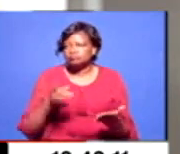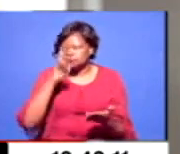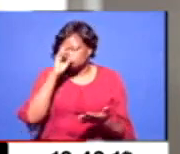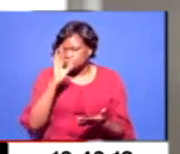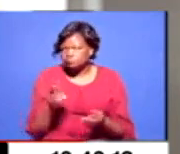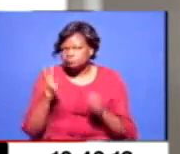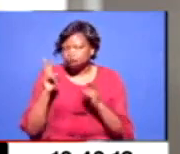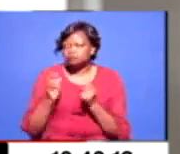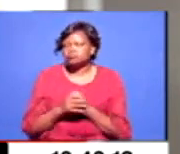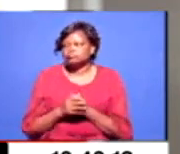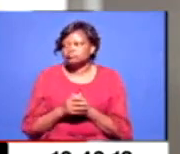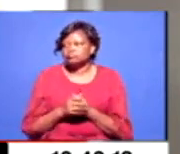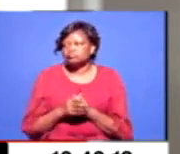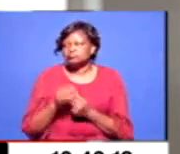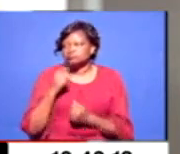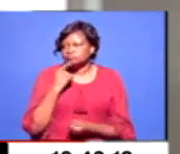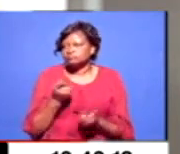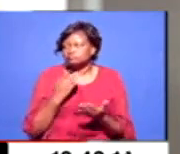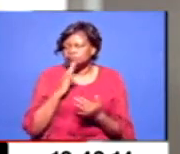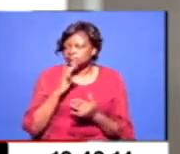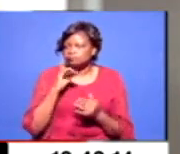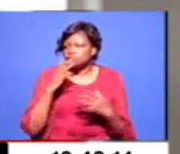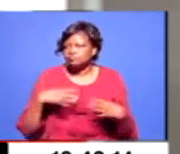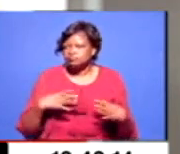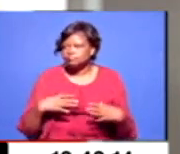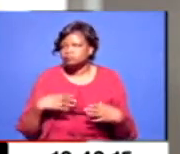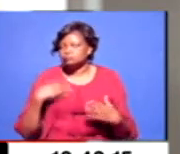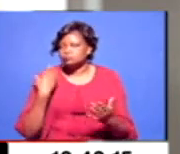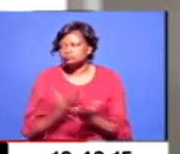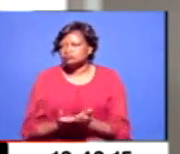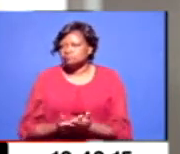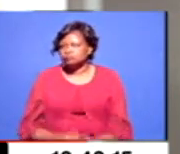teenage pregnancy. So maybe one person is arrested,